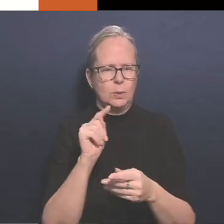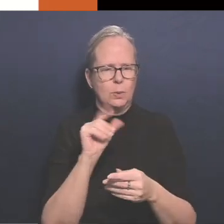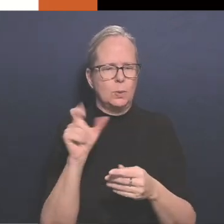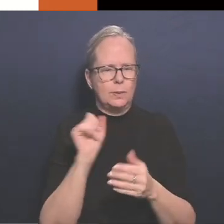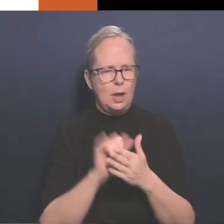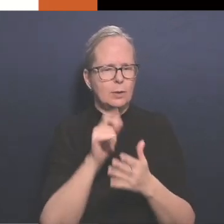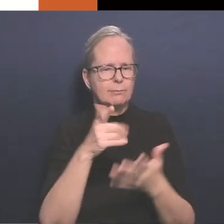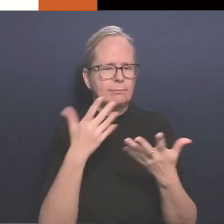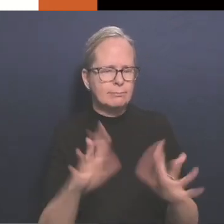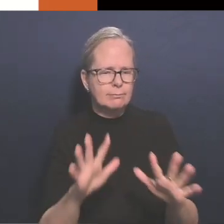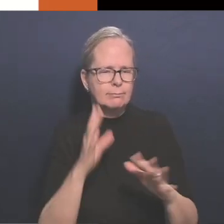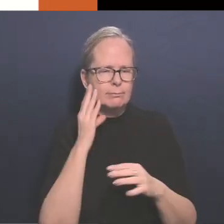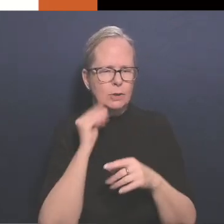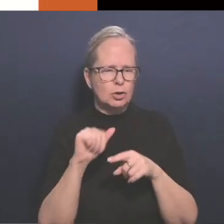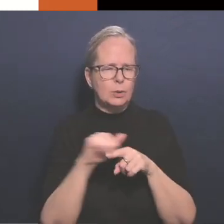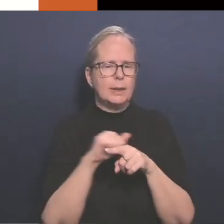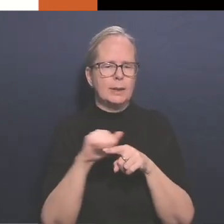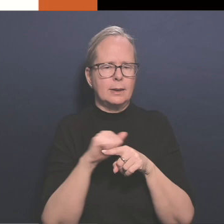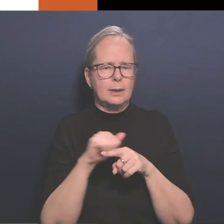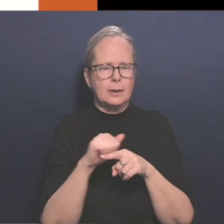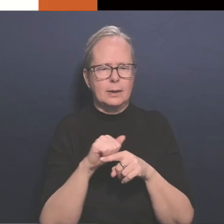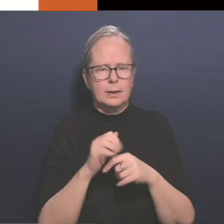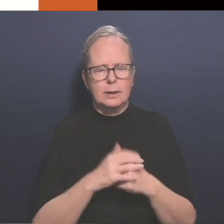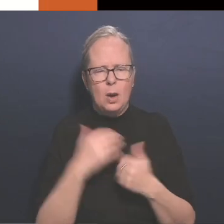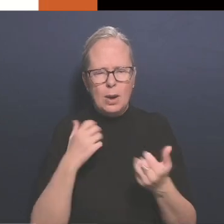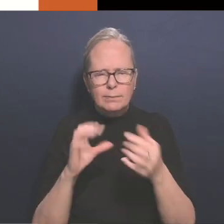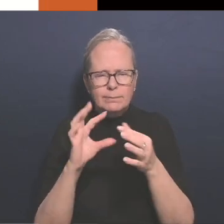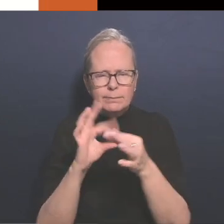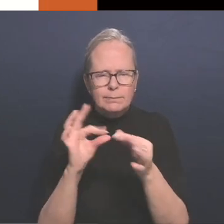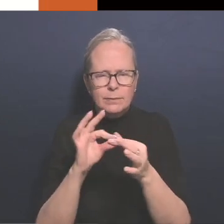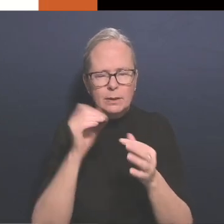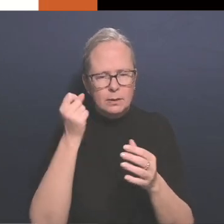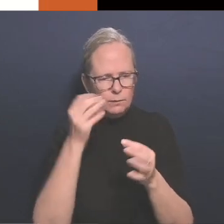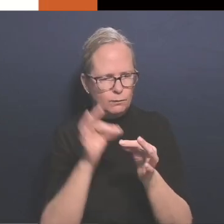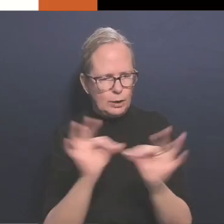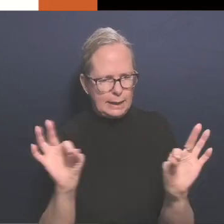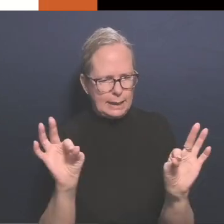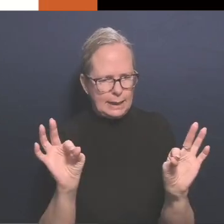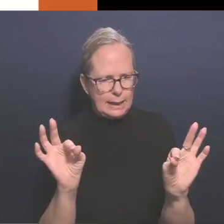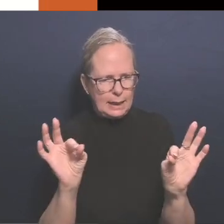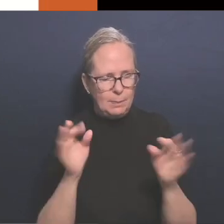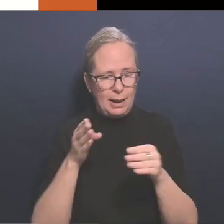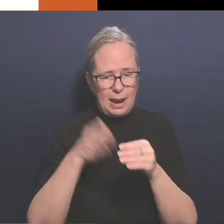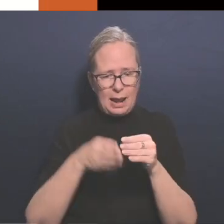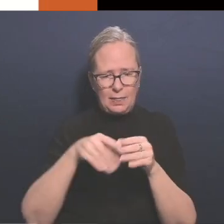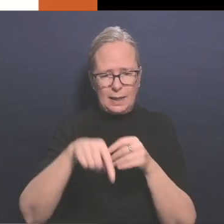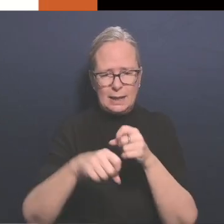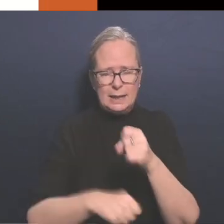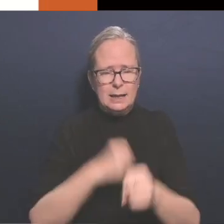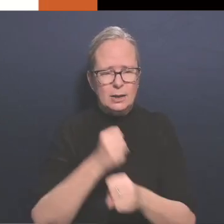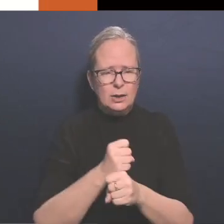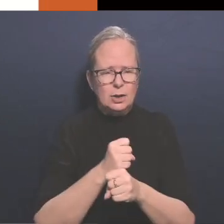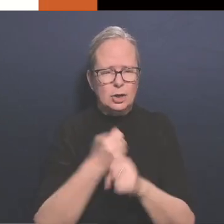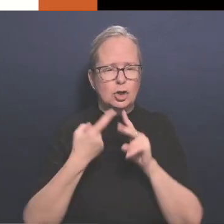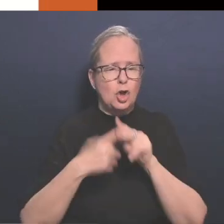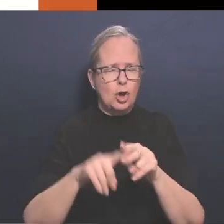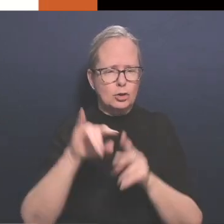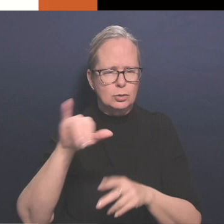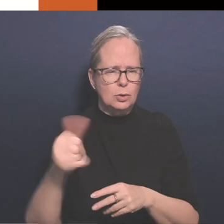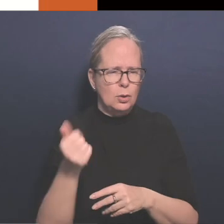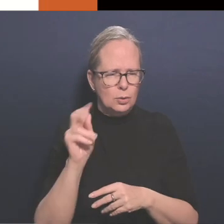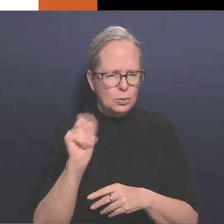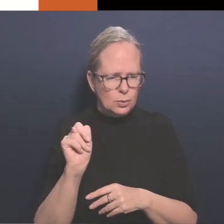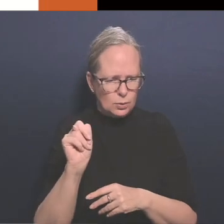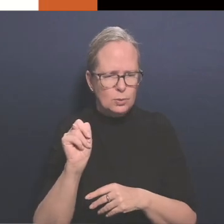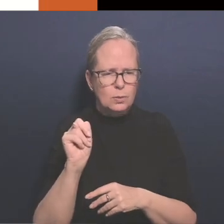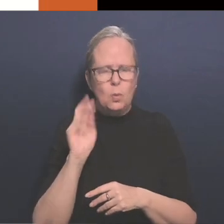So I believe we have some time for questions and answers. And I'm going to ask Jenny if you see any questions